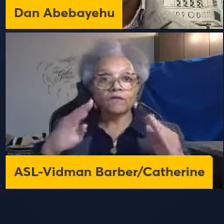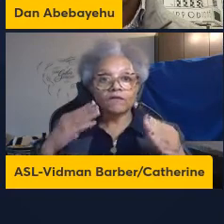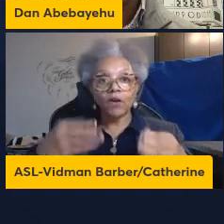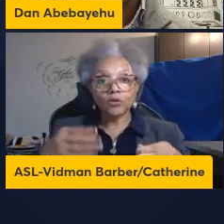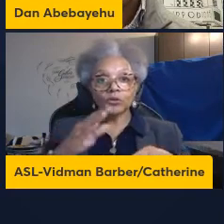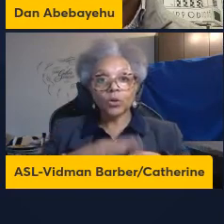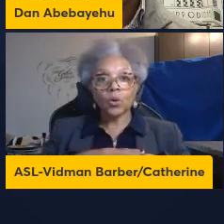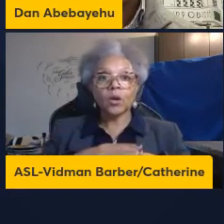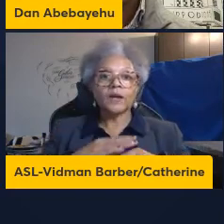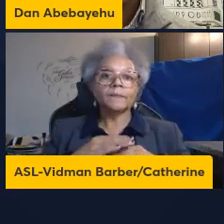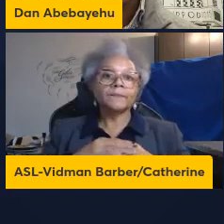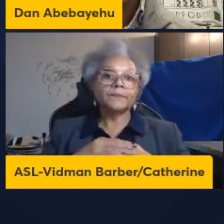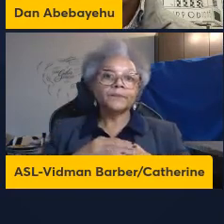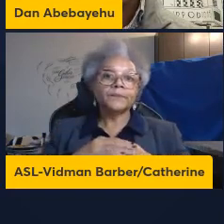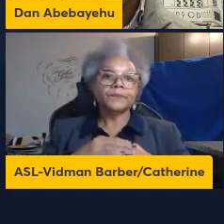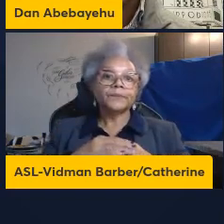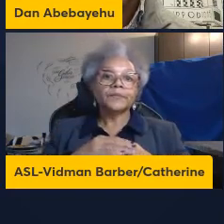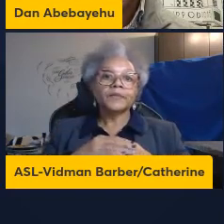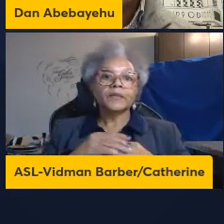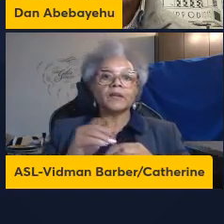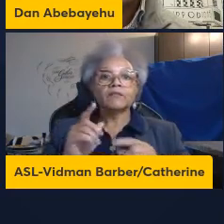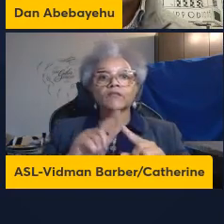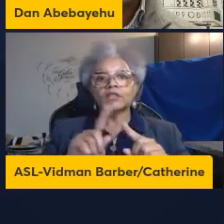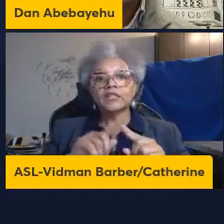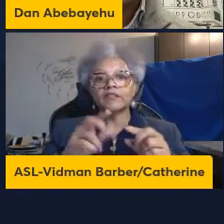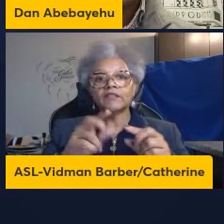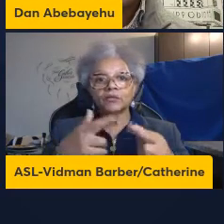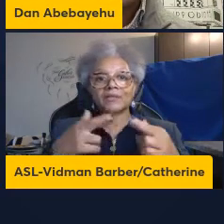these fibroproliferative regions within IPF.